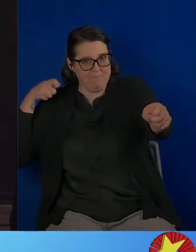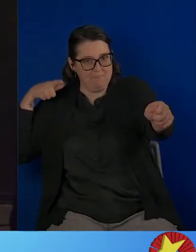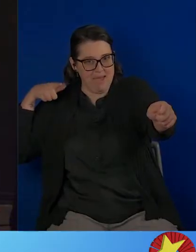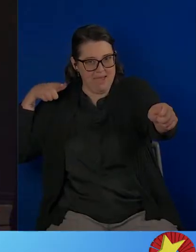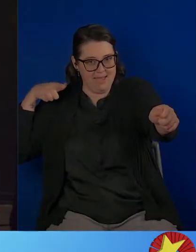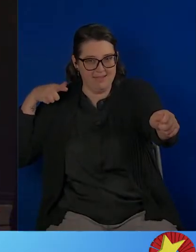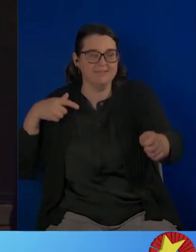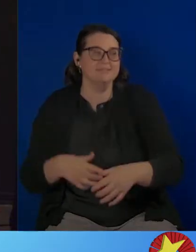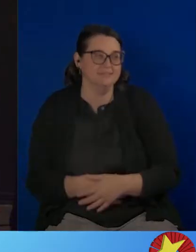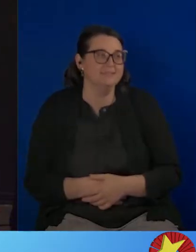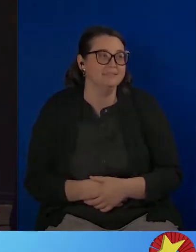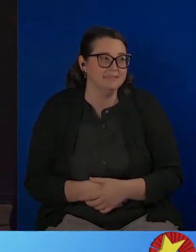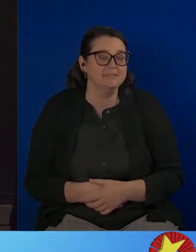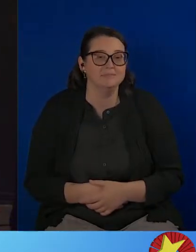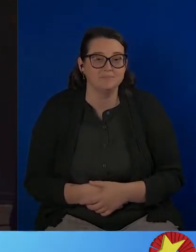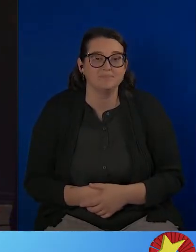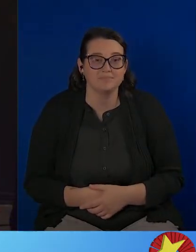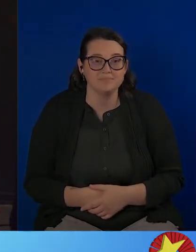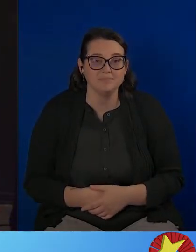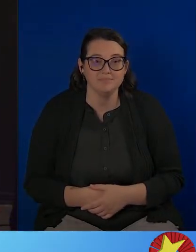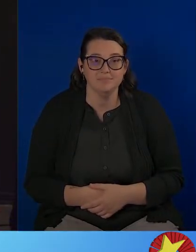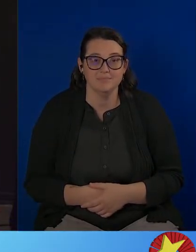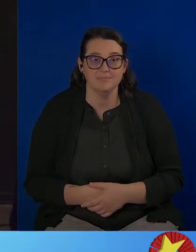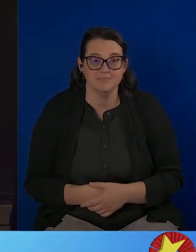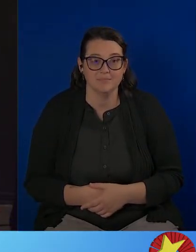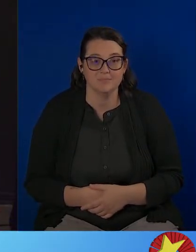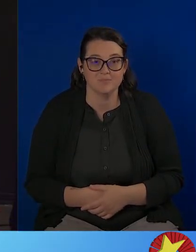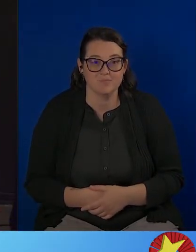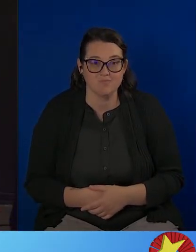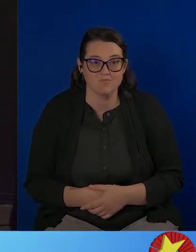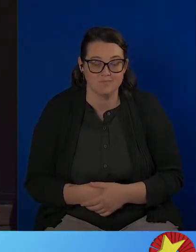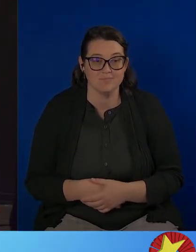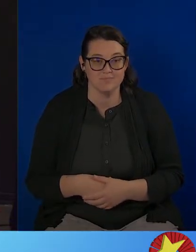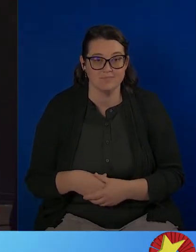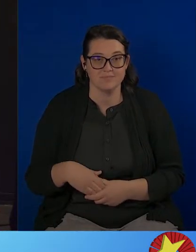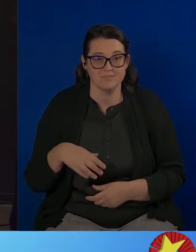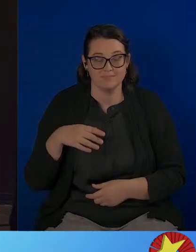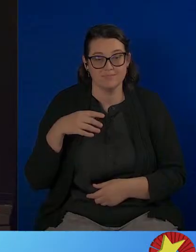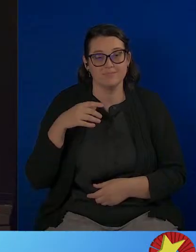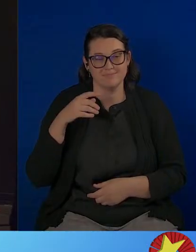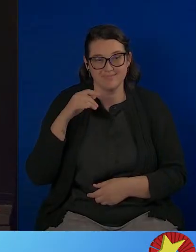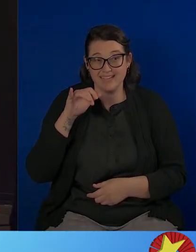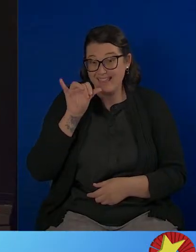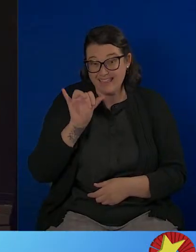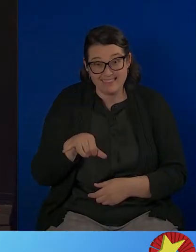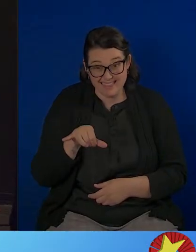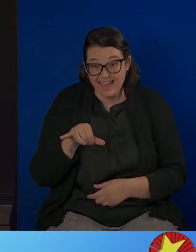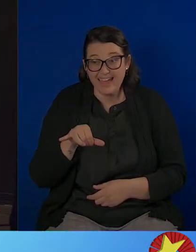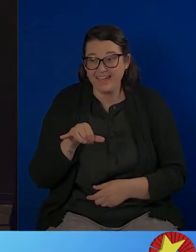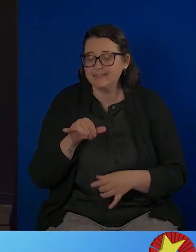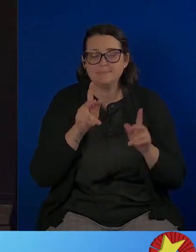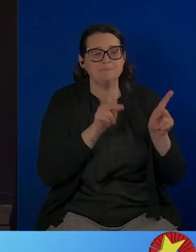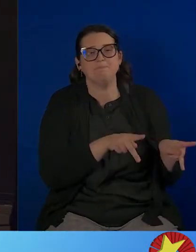So that in the future, they hit the bullseye. And that is ASDB.